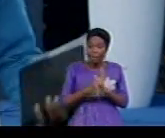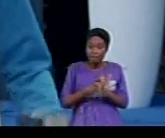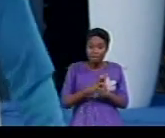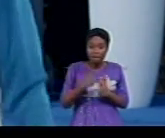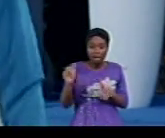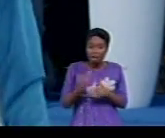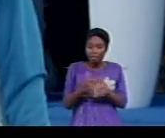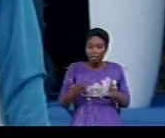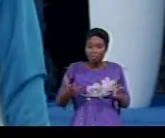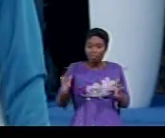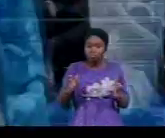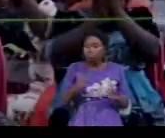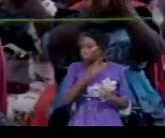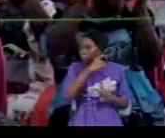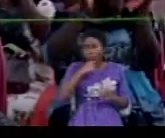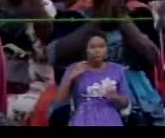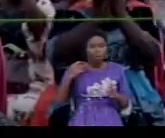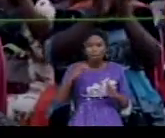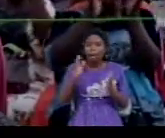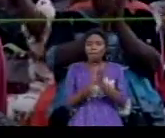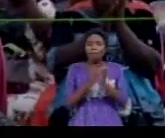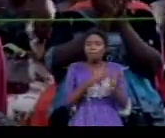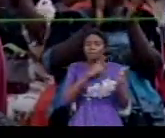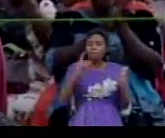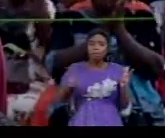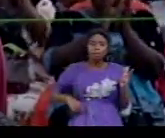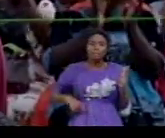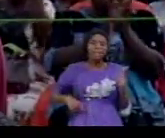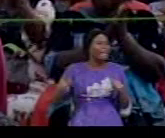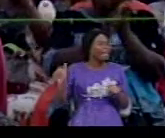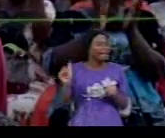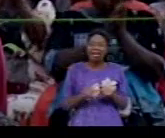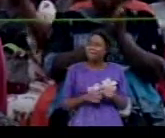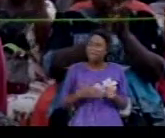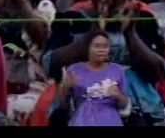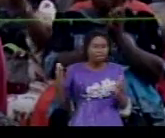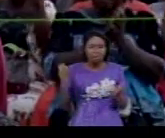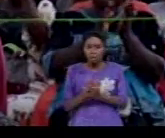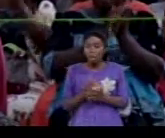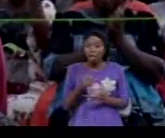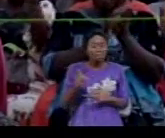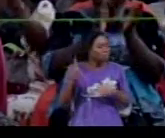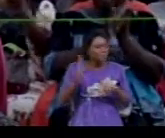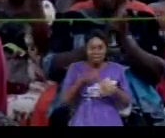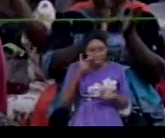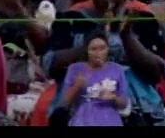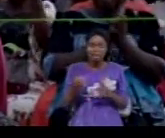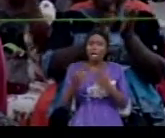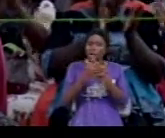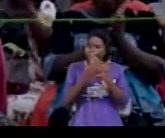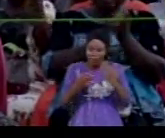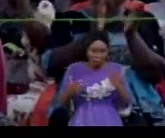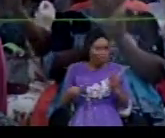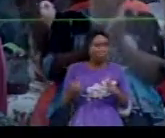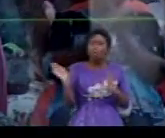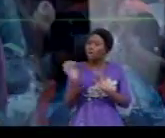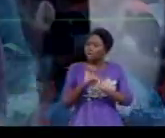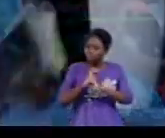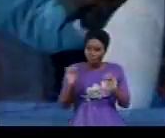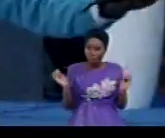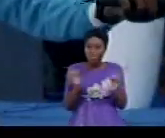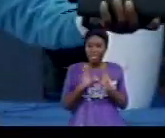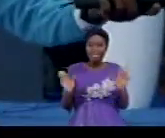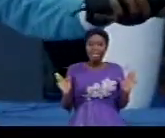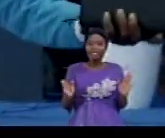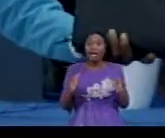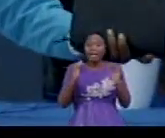up. Praise the Lord. Everything dried up. You couldn't see blood. You couldn't see anything. I could not see that. Oh,